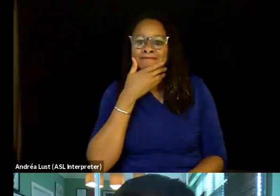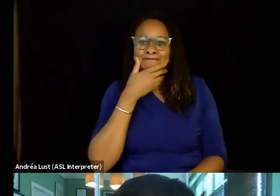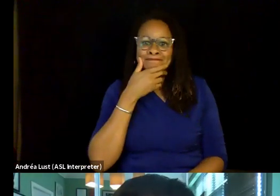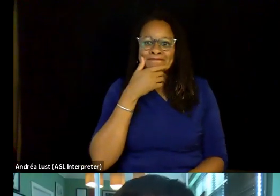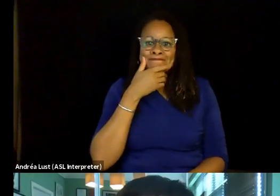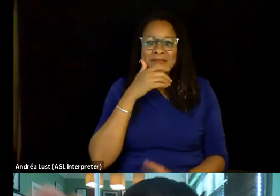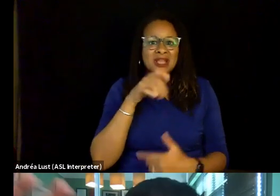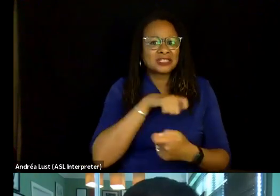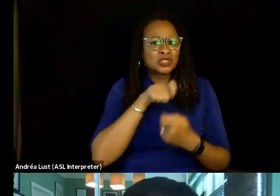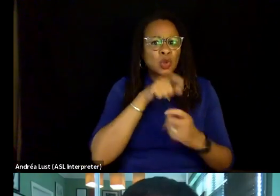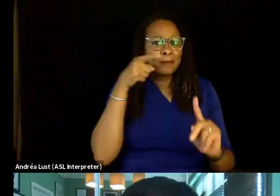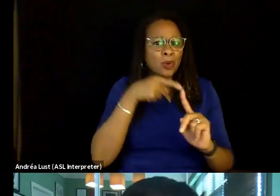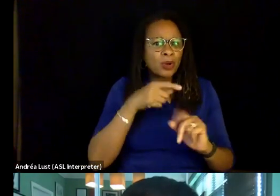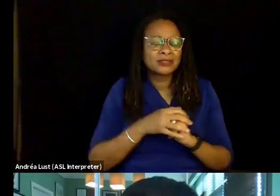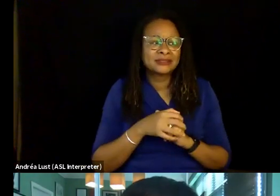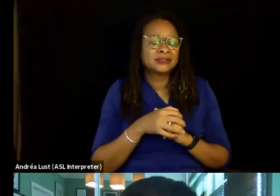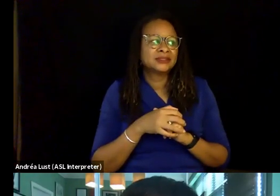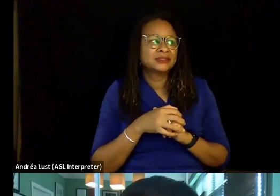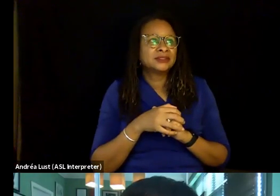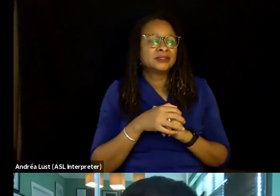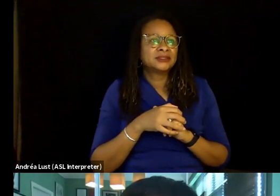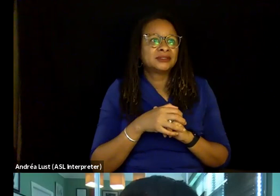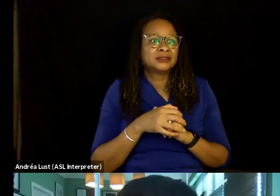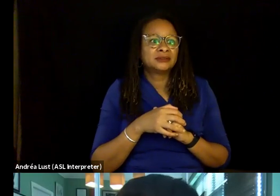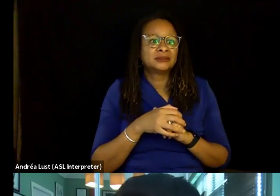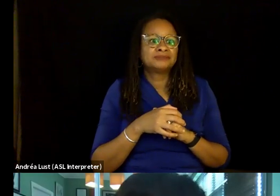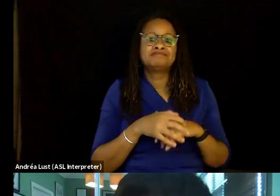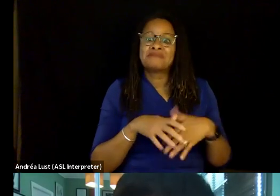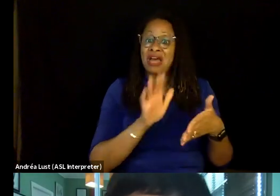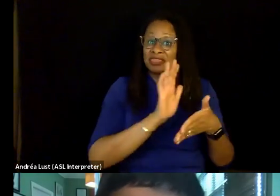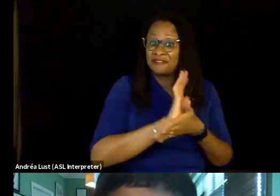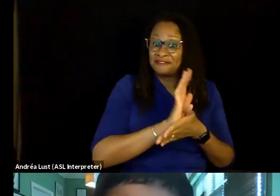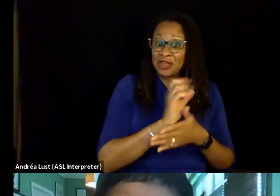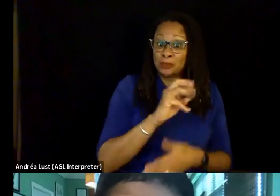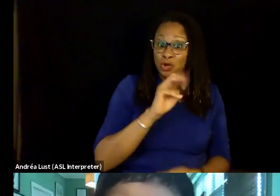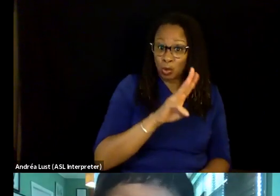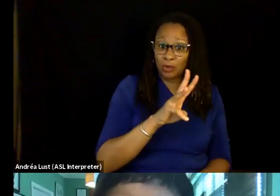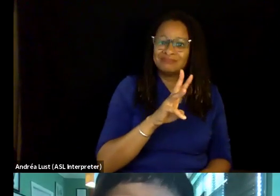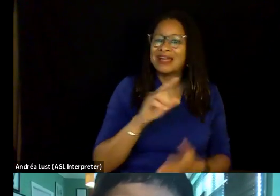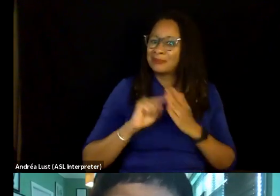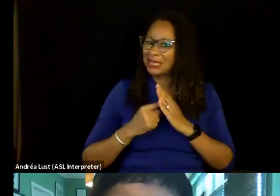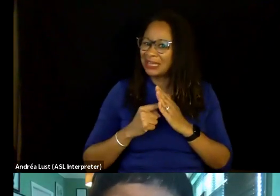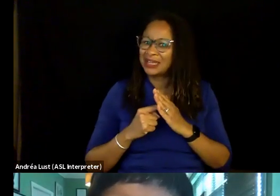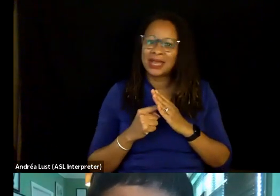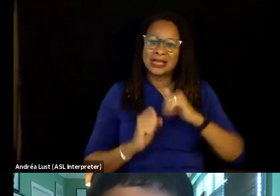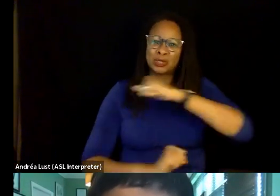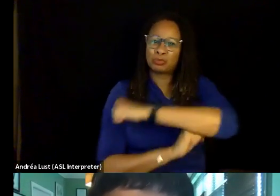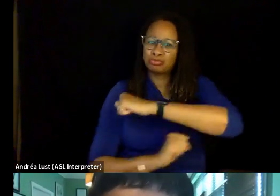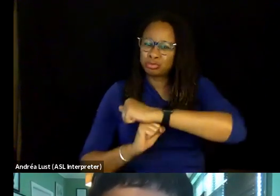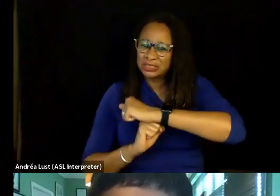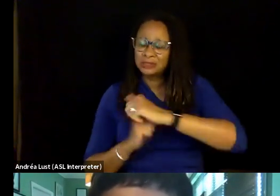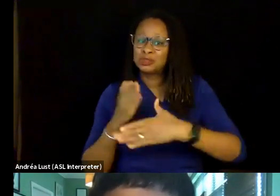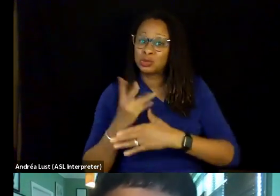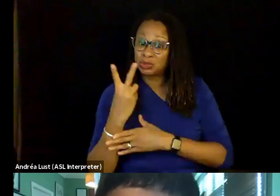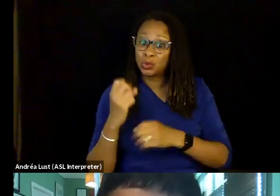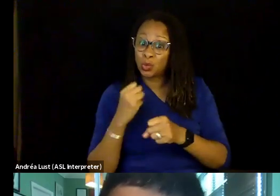certain point. So at the beginning, the film crew was a bridge between two worlds that were really being torn apart as it